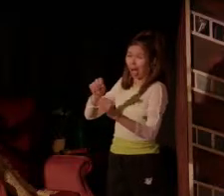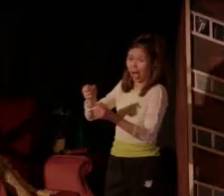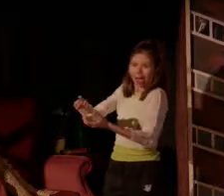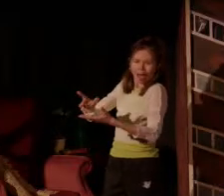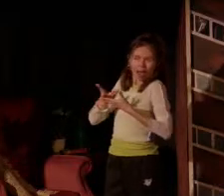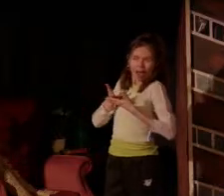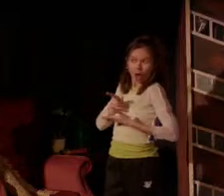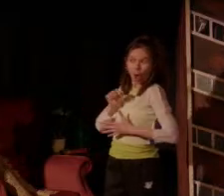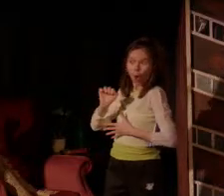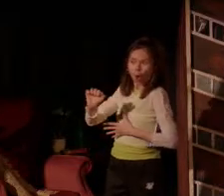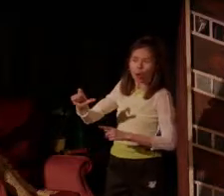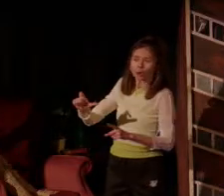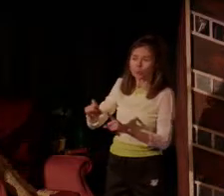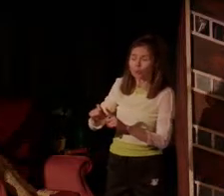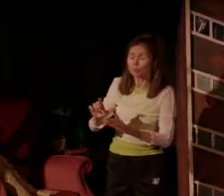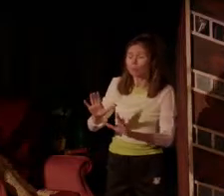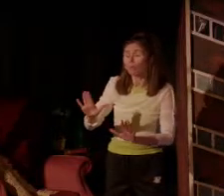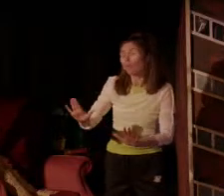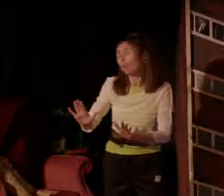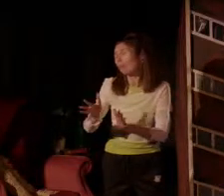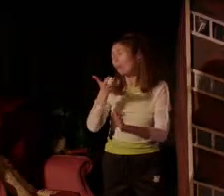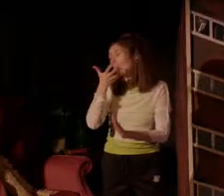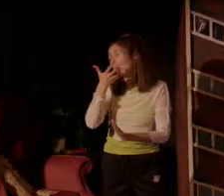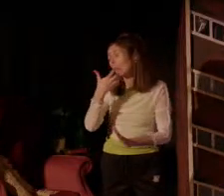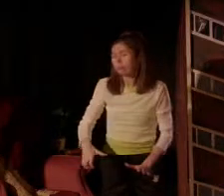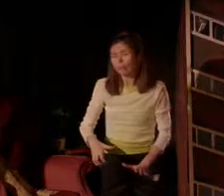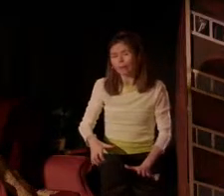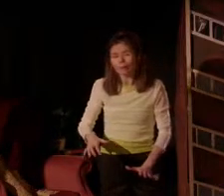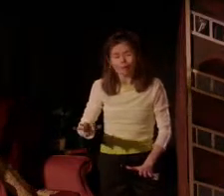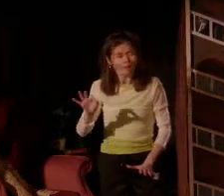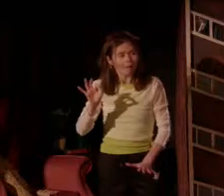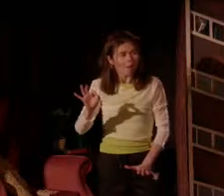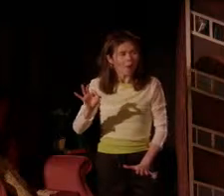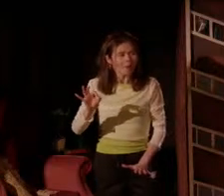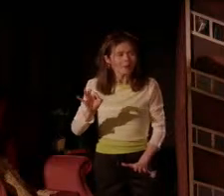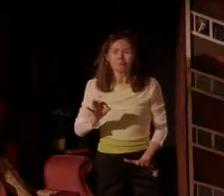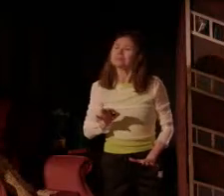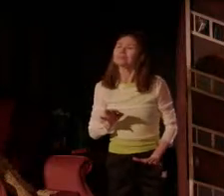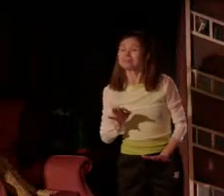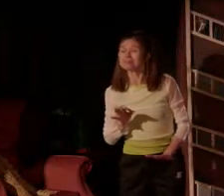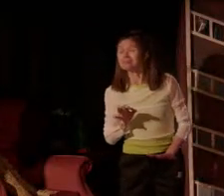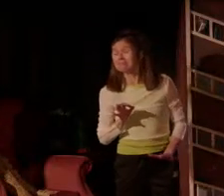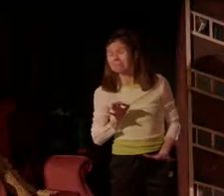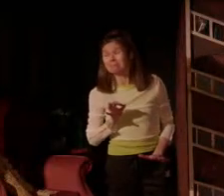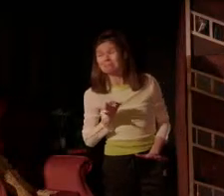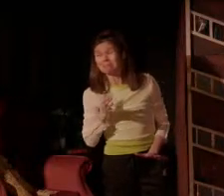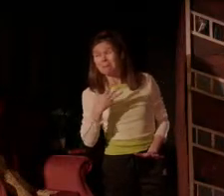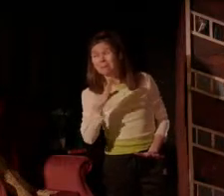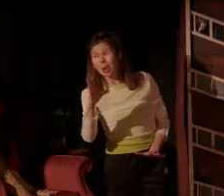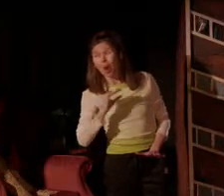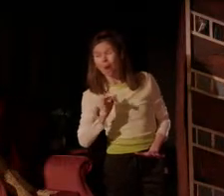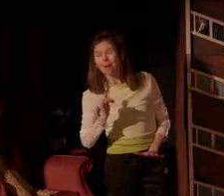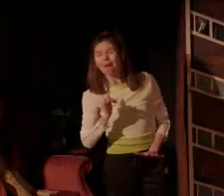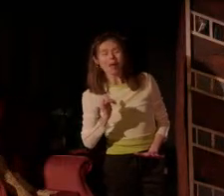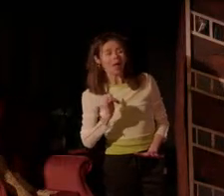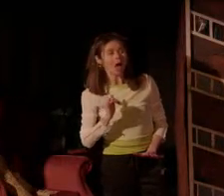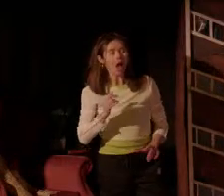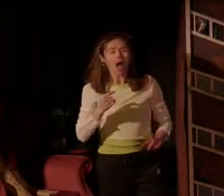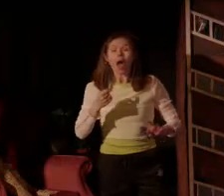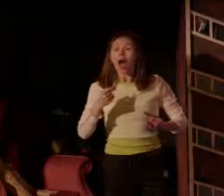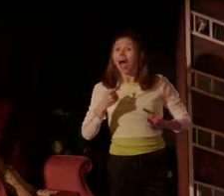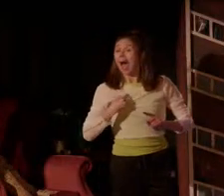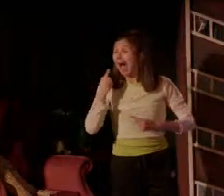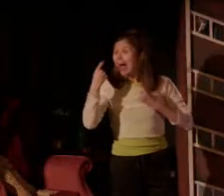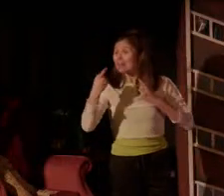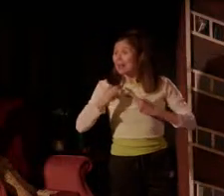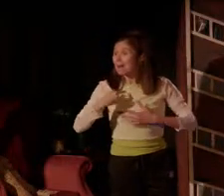of unspeakable quality. This has been brought to my attention as well, and I fear that she is the